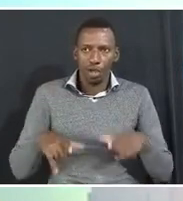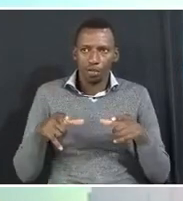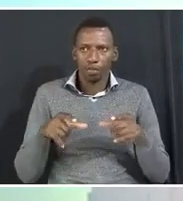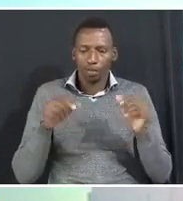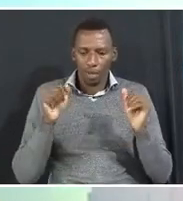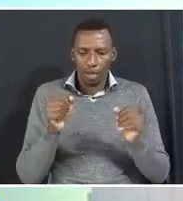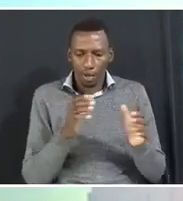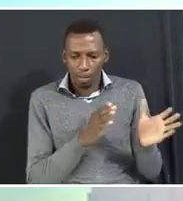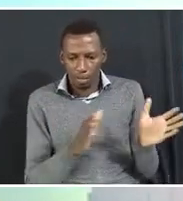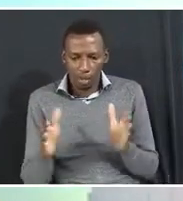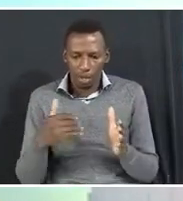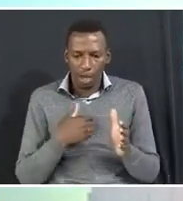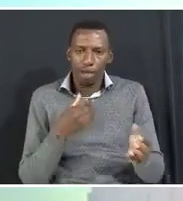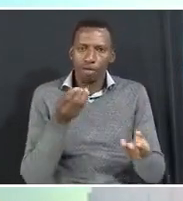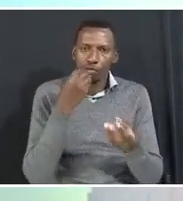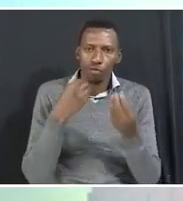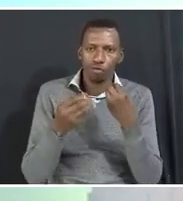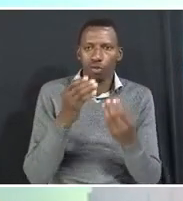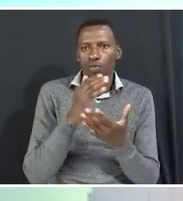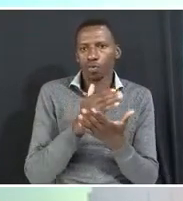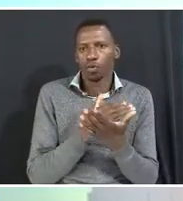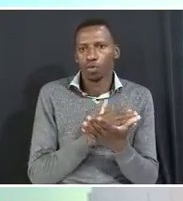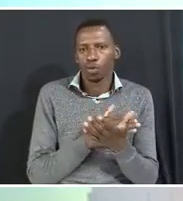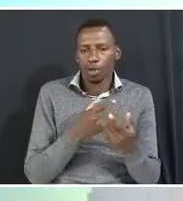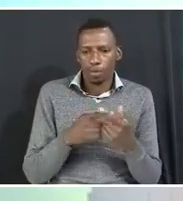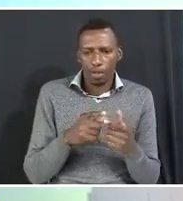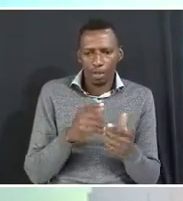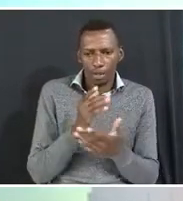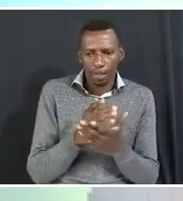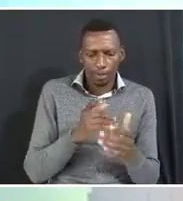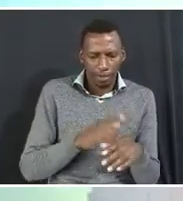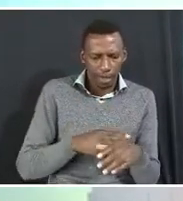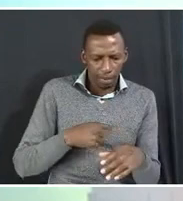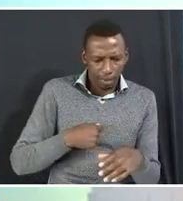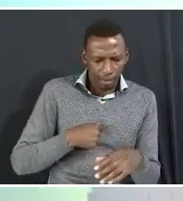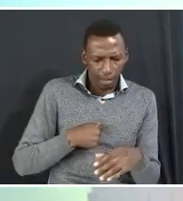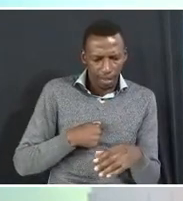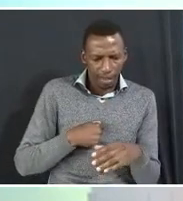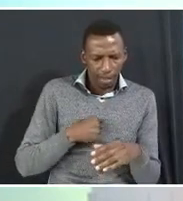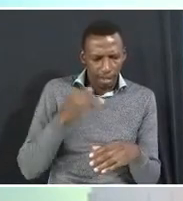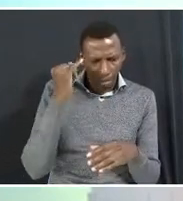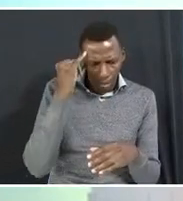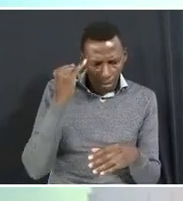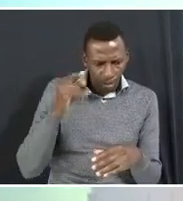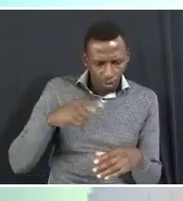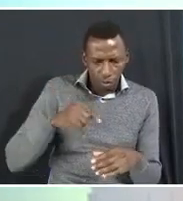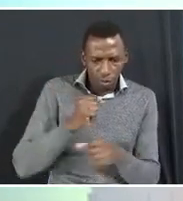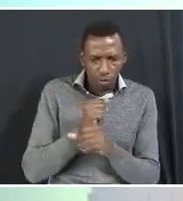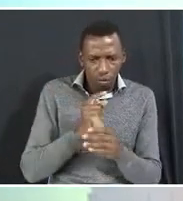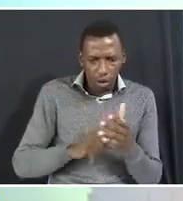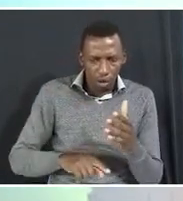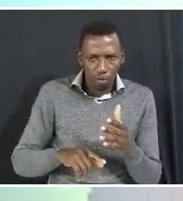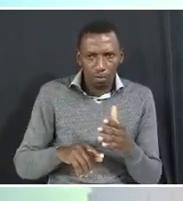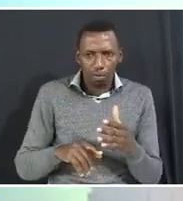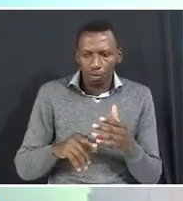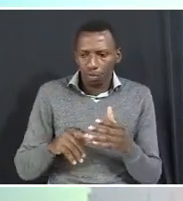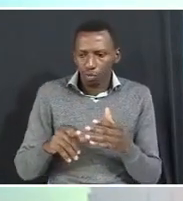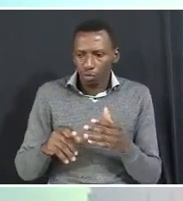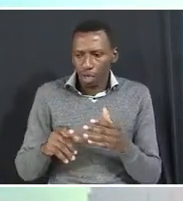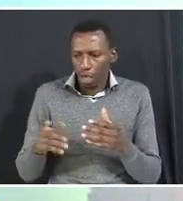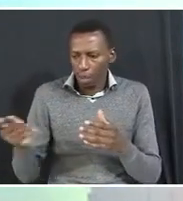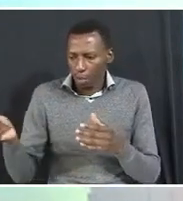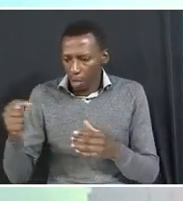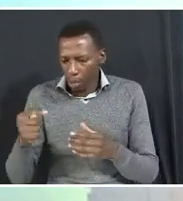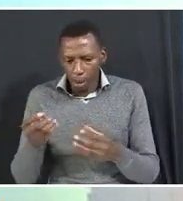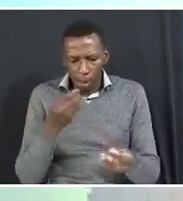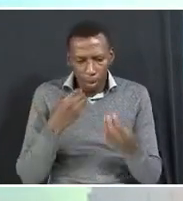those things are happening, but I sometimes imagine that we do them as hit and run. You know what I mean? I do it once and then I